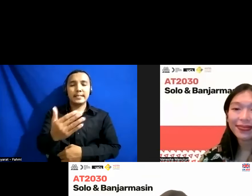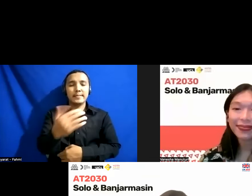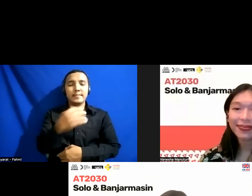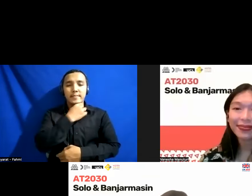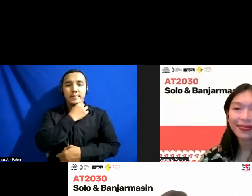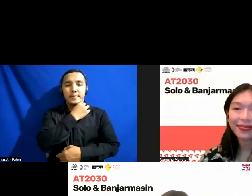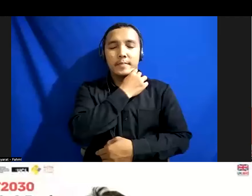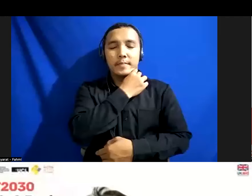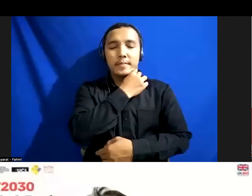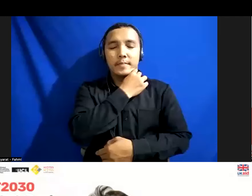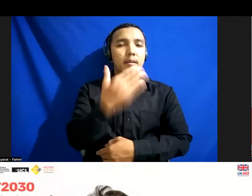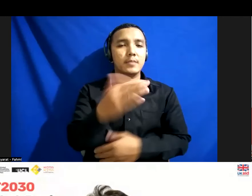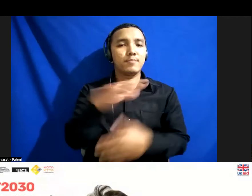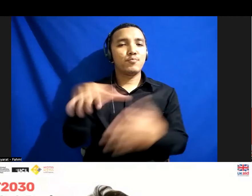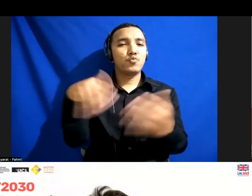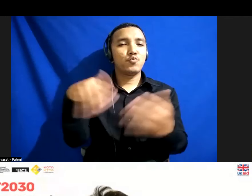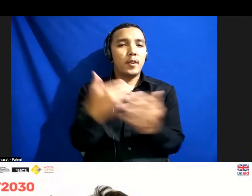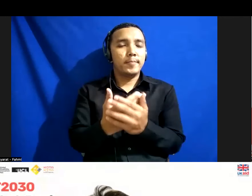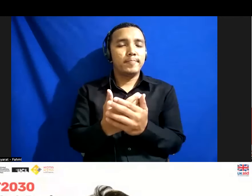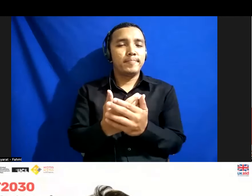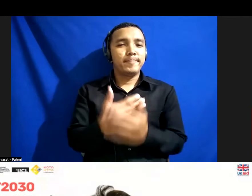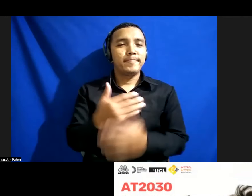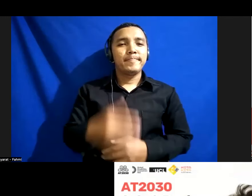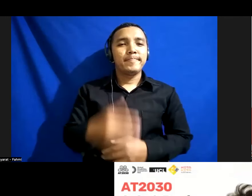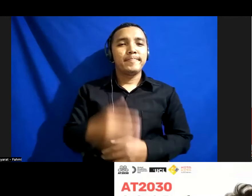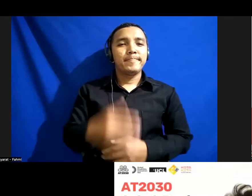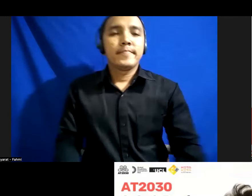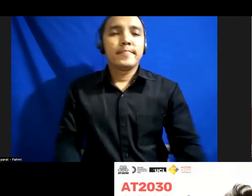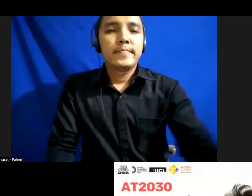you, Arfan. Thank you, Eka, Mr. Ibnu Sina, Mr. Mayor. Thank you.